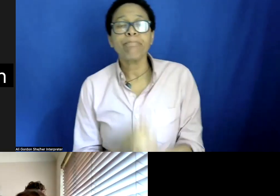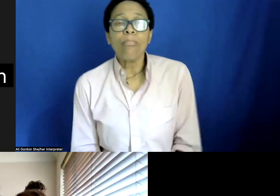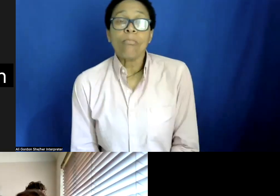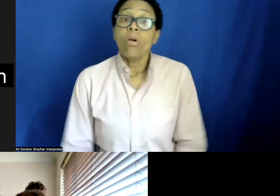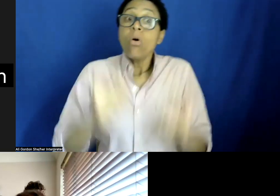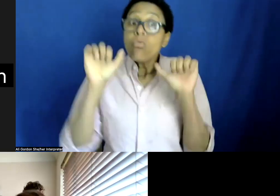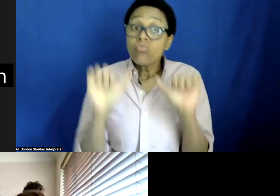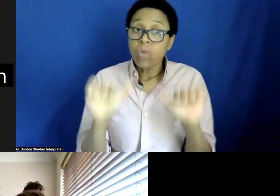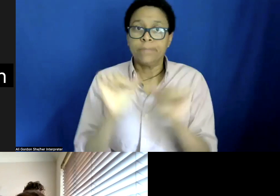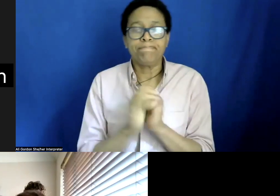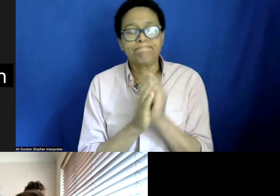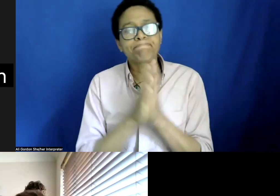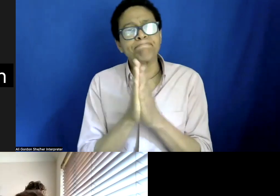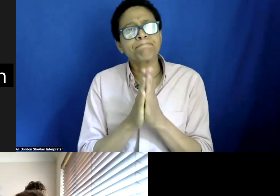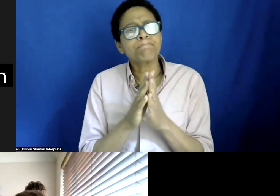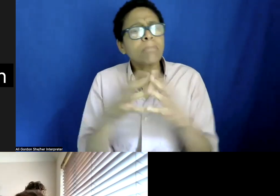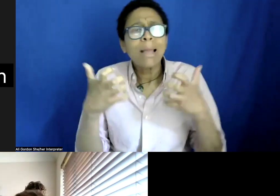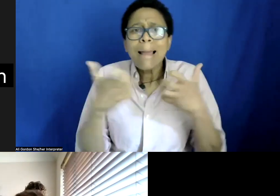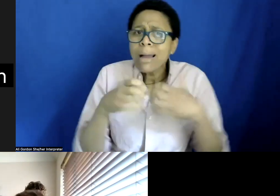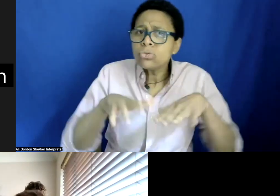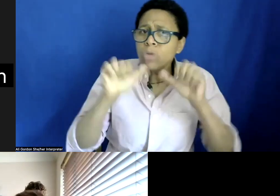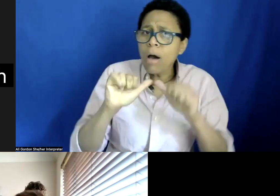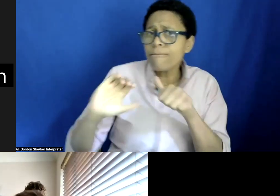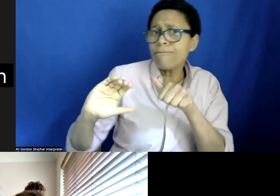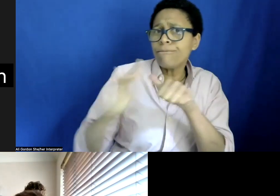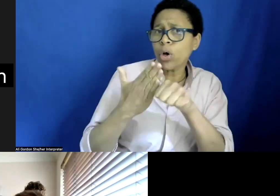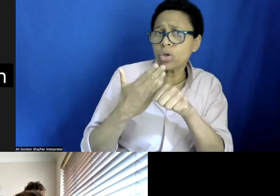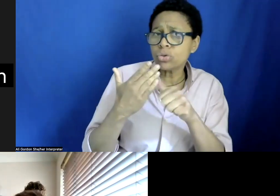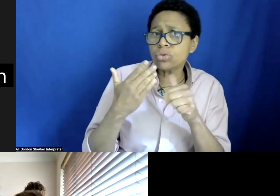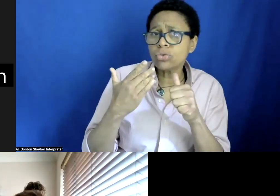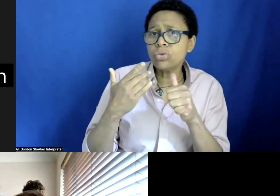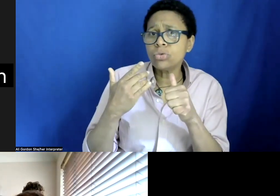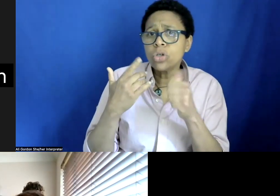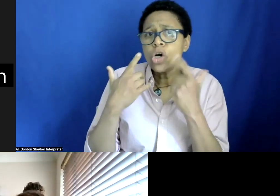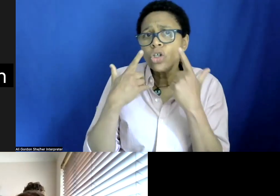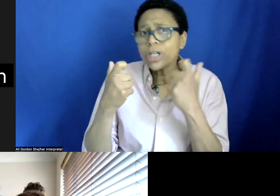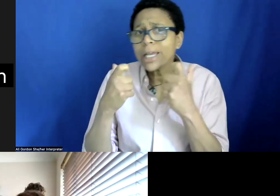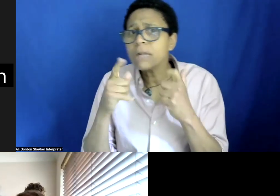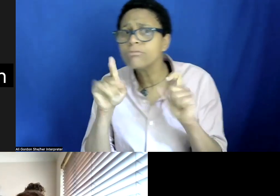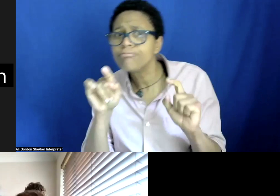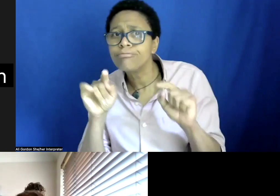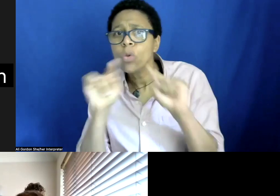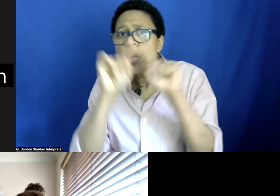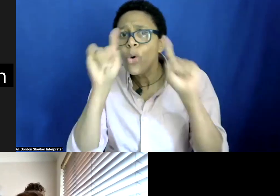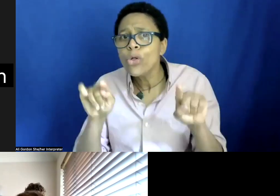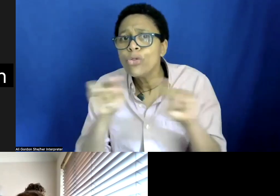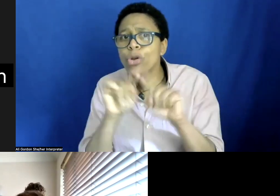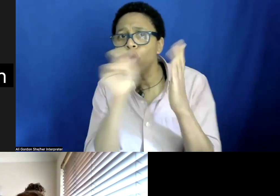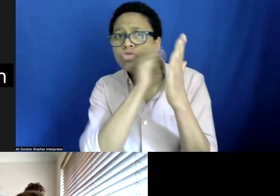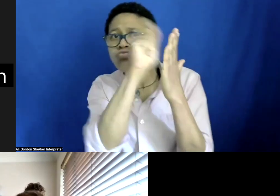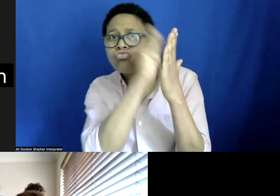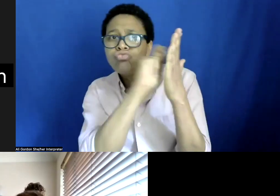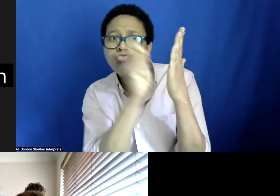So I'd like to kind of start by checking back in with our doodle notes. I've been making some as we've been going